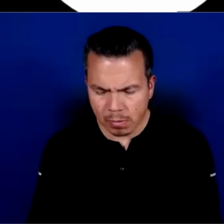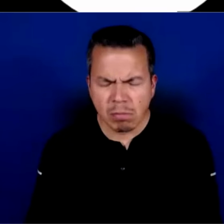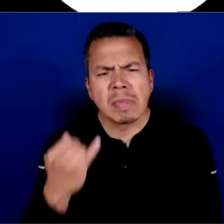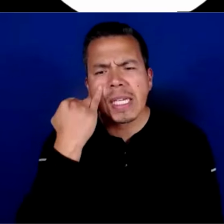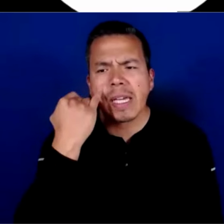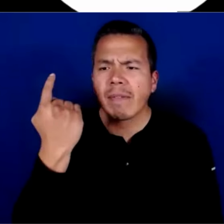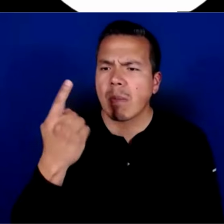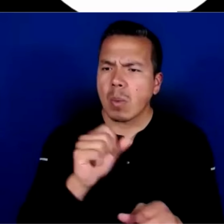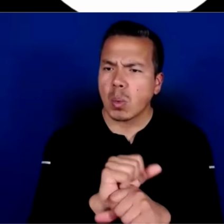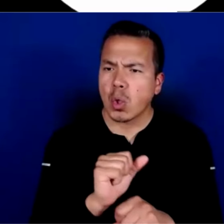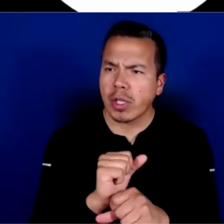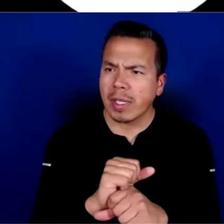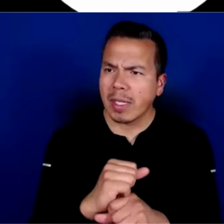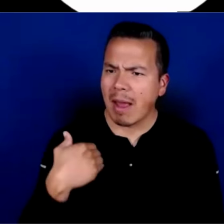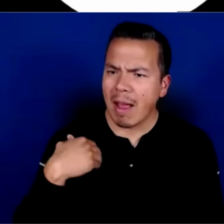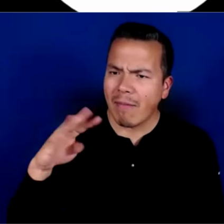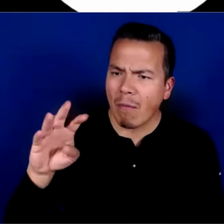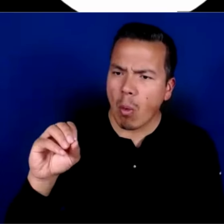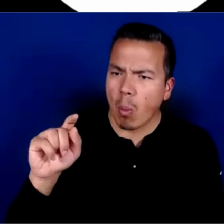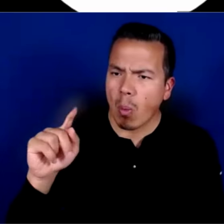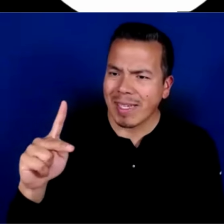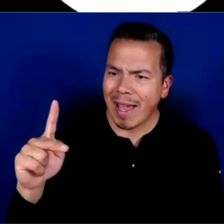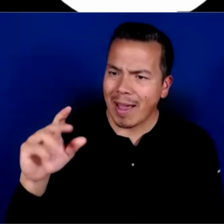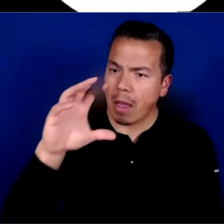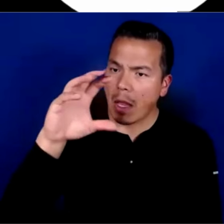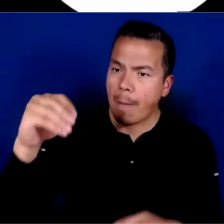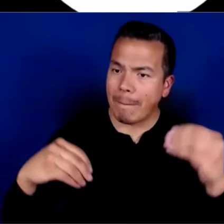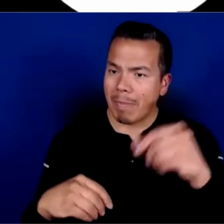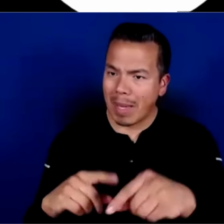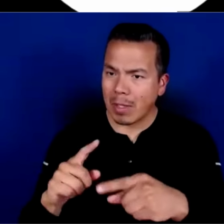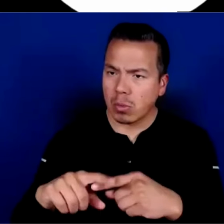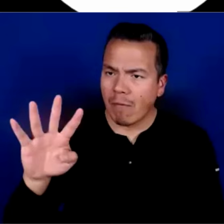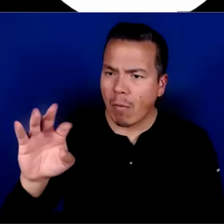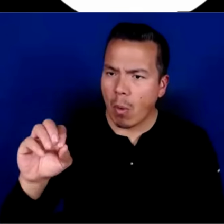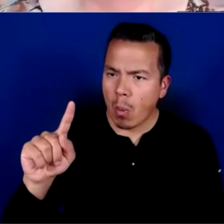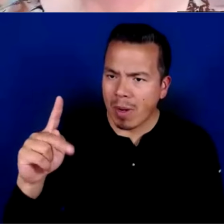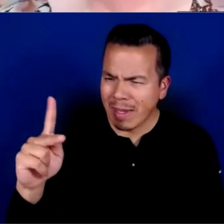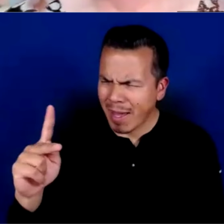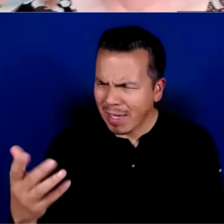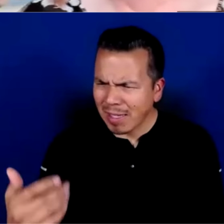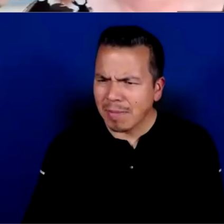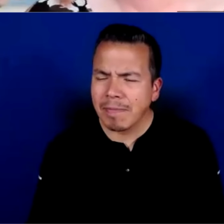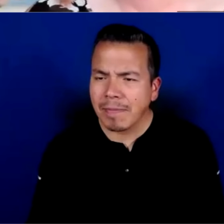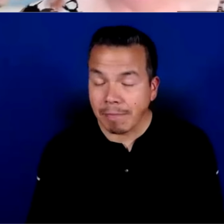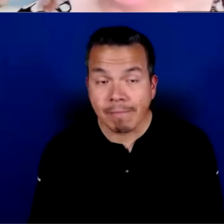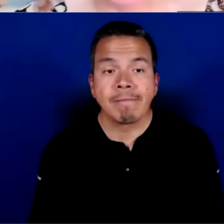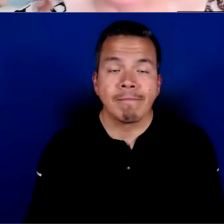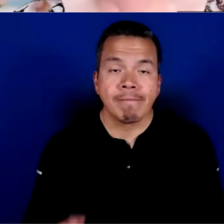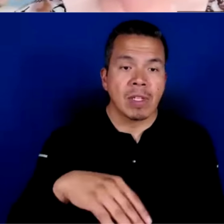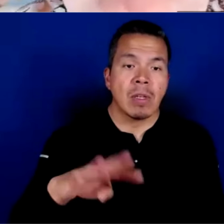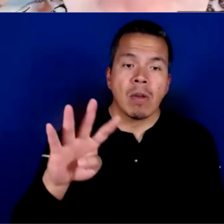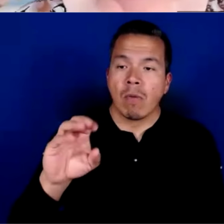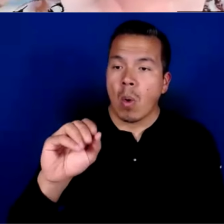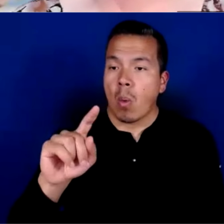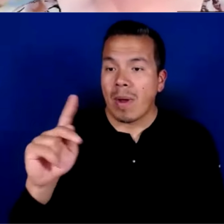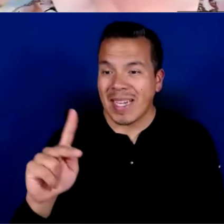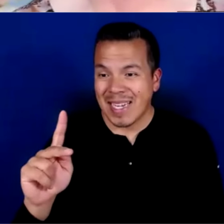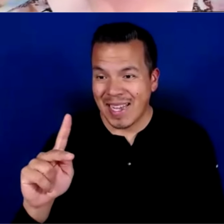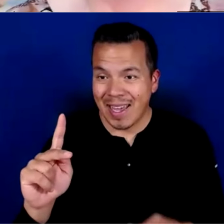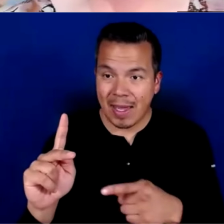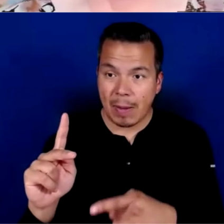and they get a 401k that an employer pays into? So with a 401k, if it is